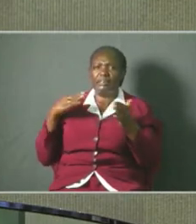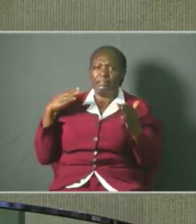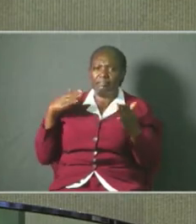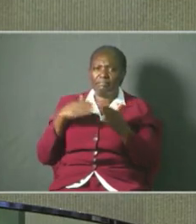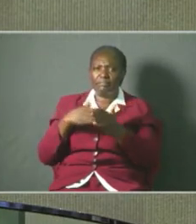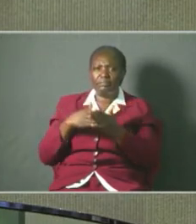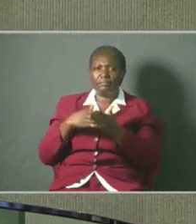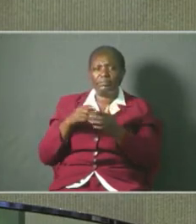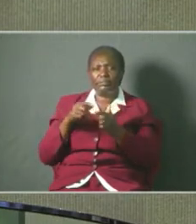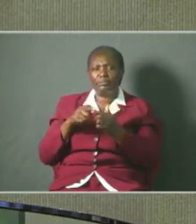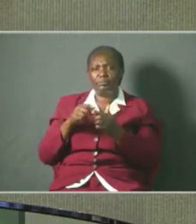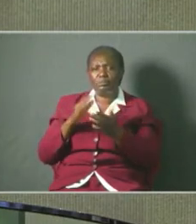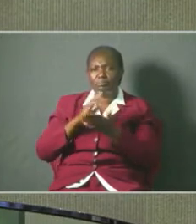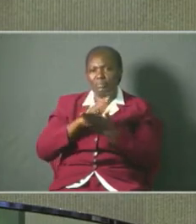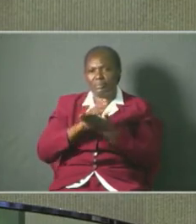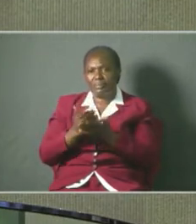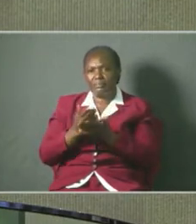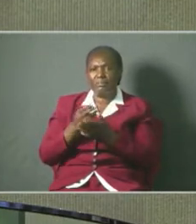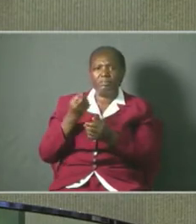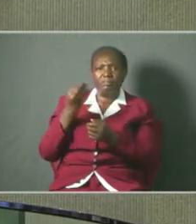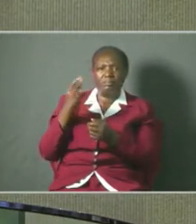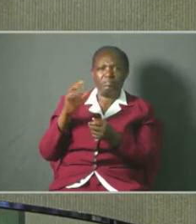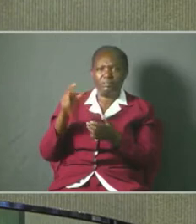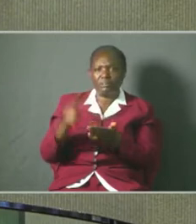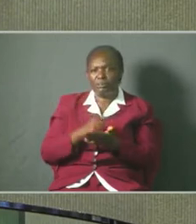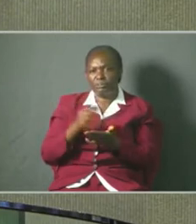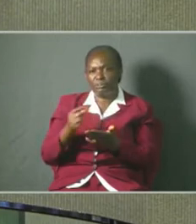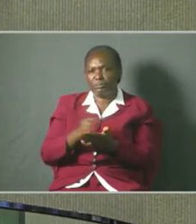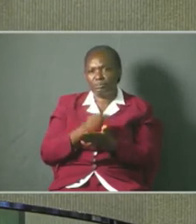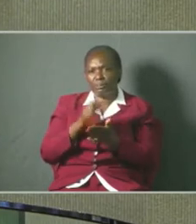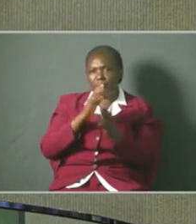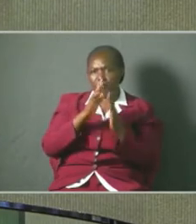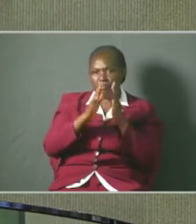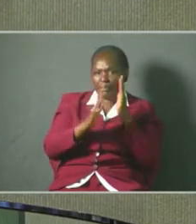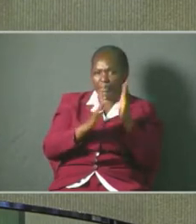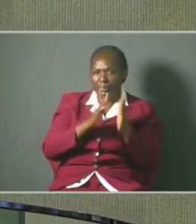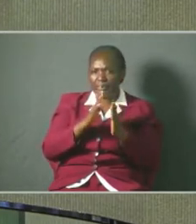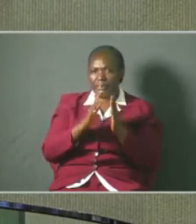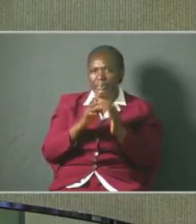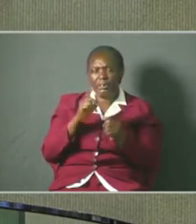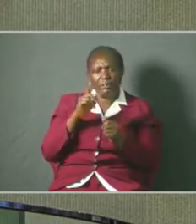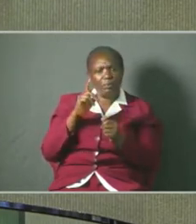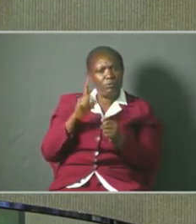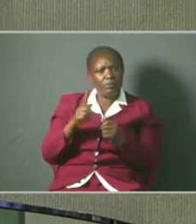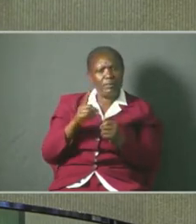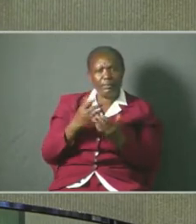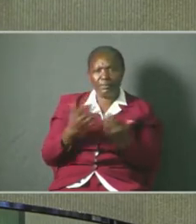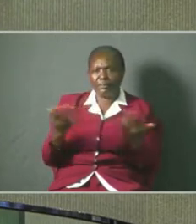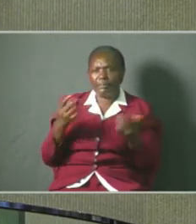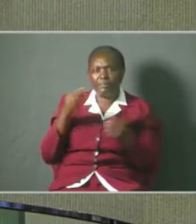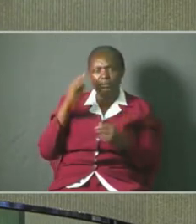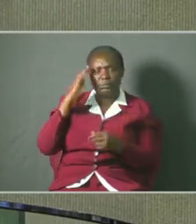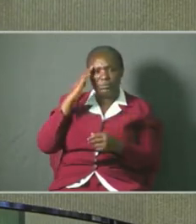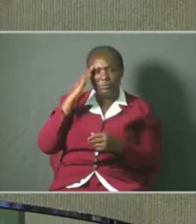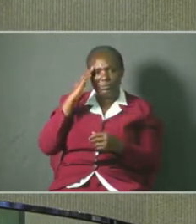to be part of this gospel channel, there is one thing that we've been assured, that Christ